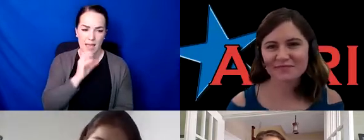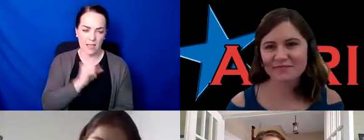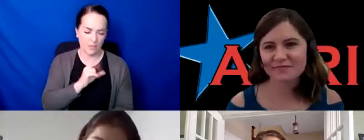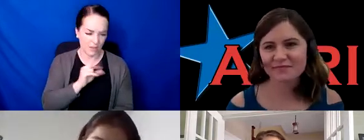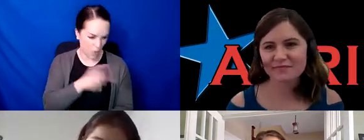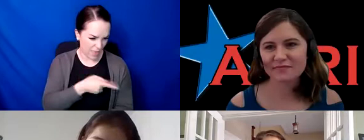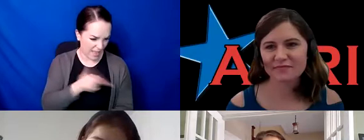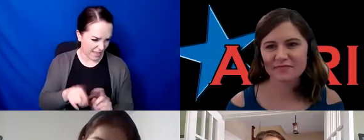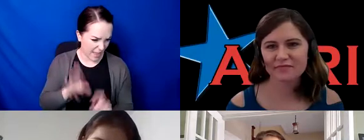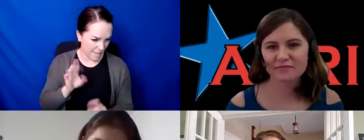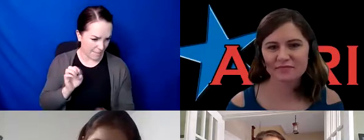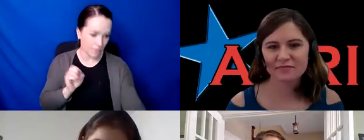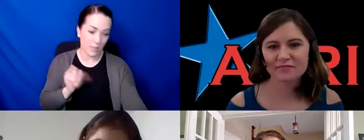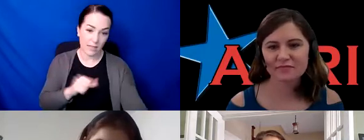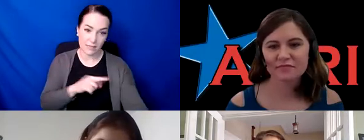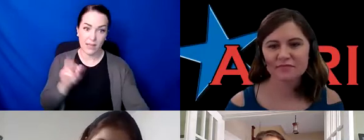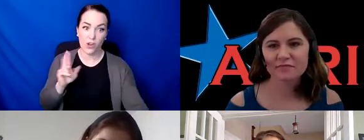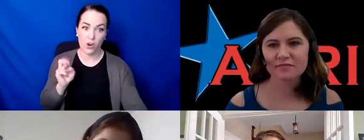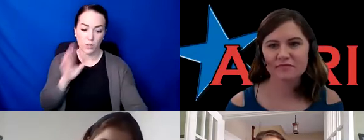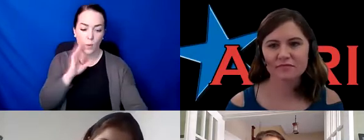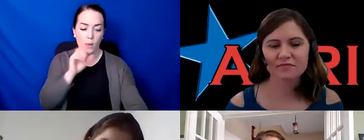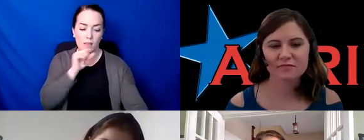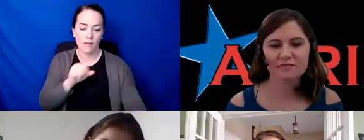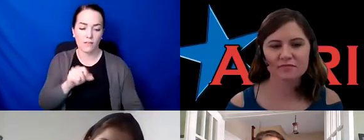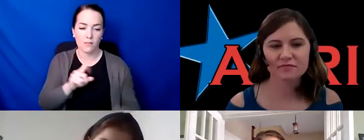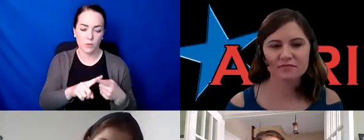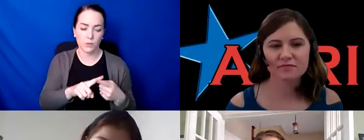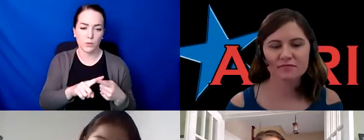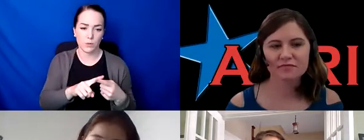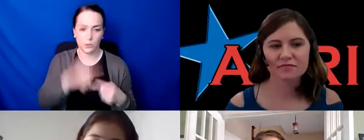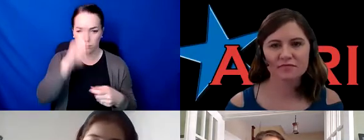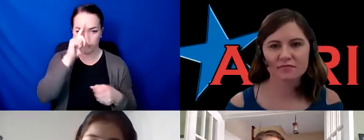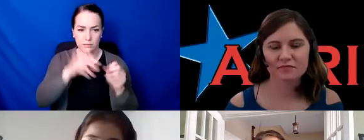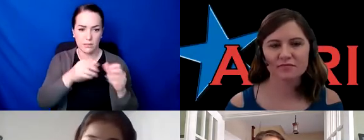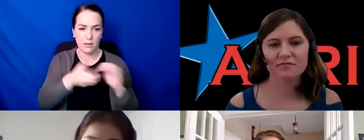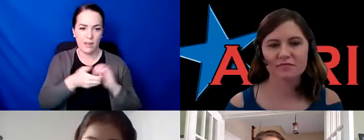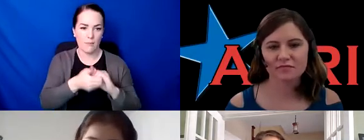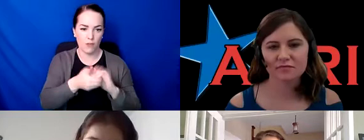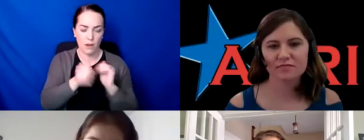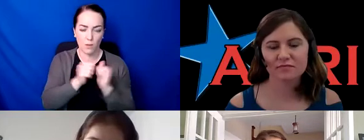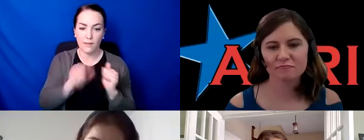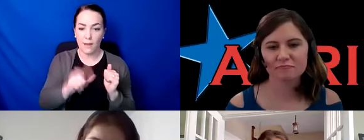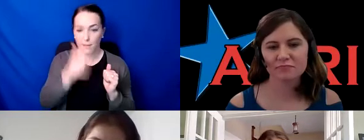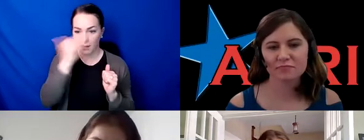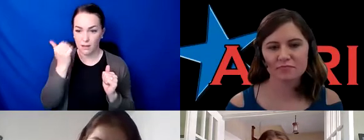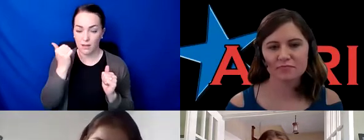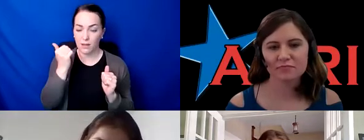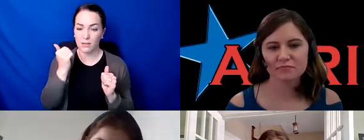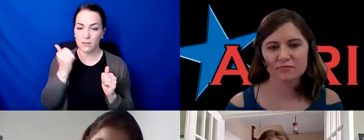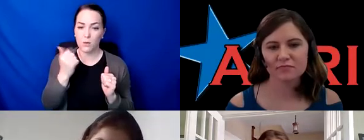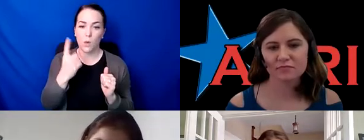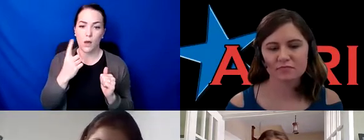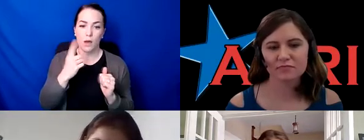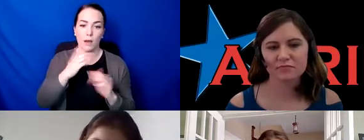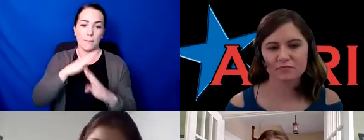And so I would love to collaborate on that, just because we need, like, I think one of the barriers that